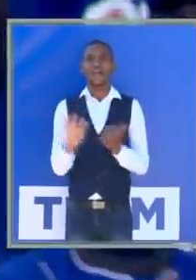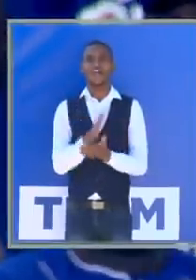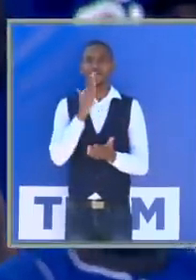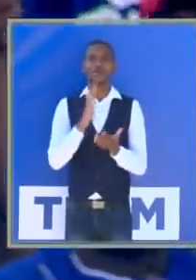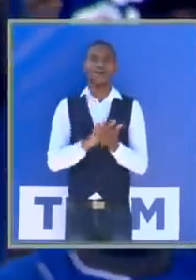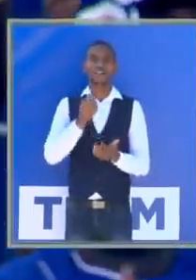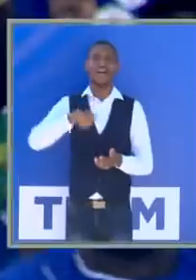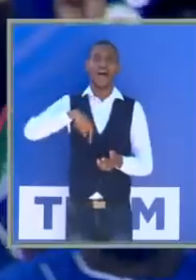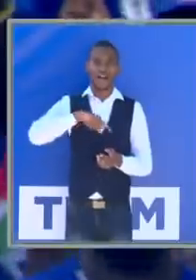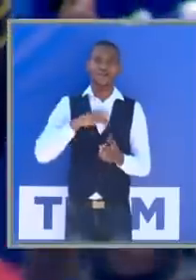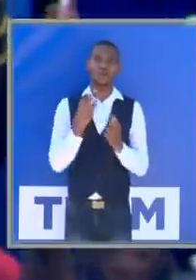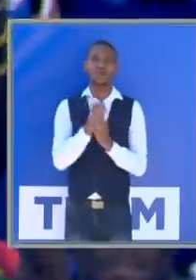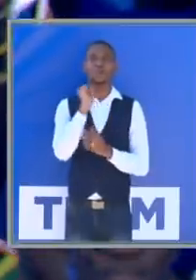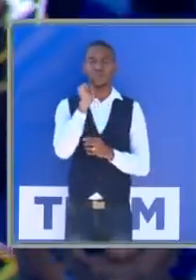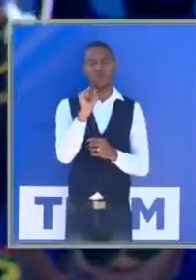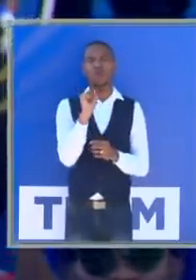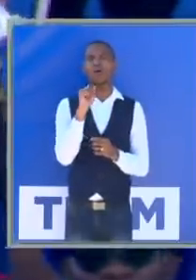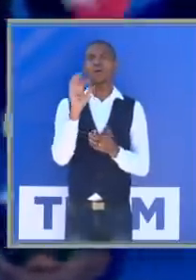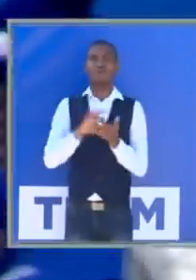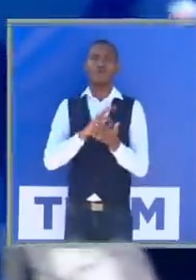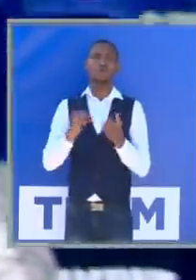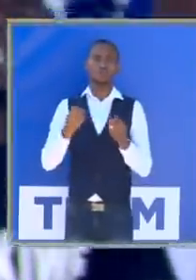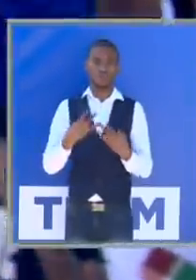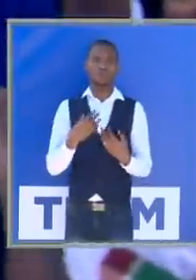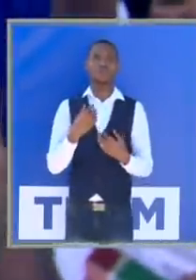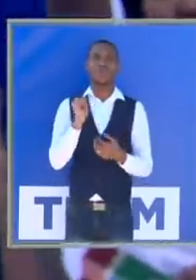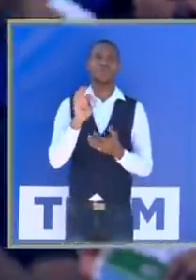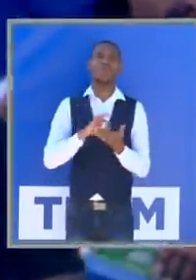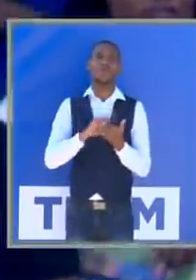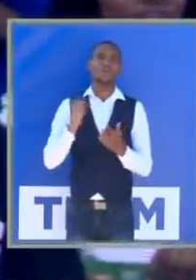us with your vote. Amanda!